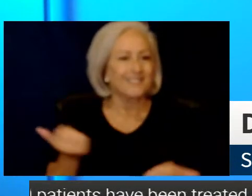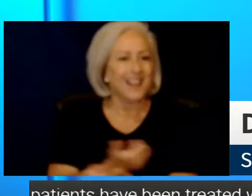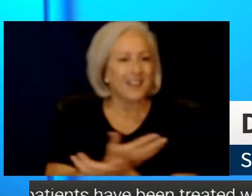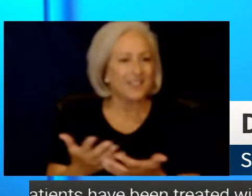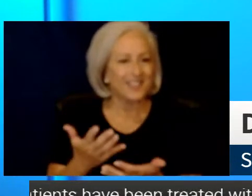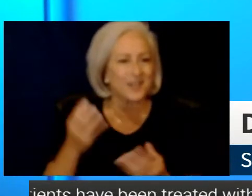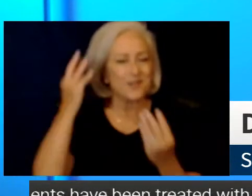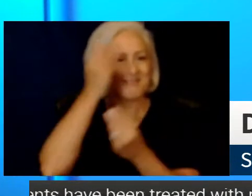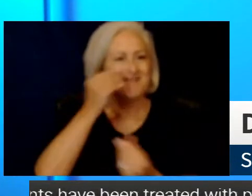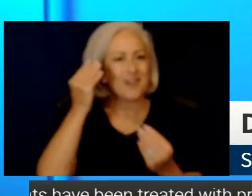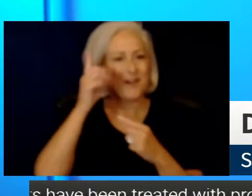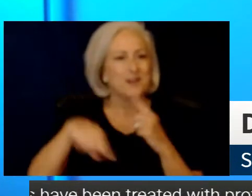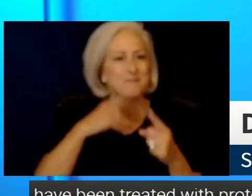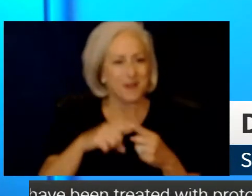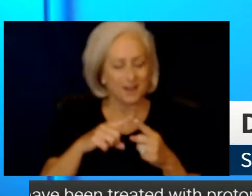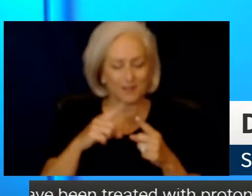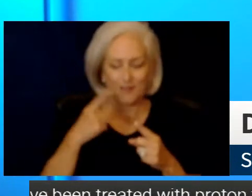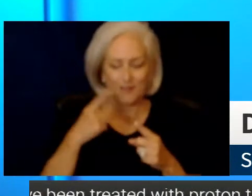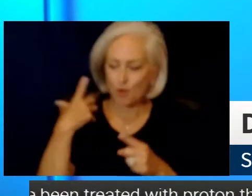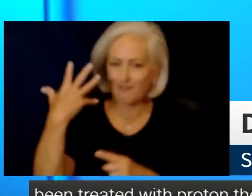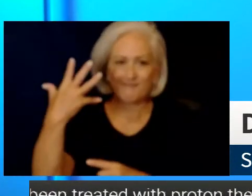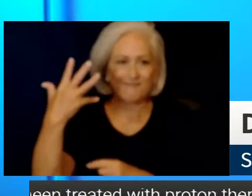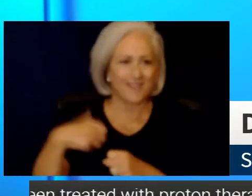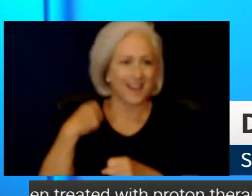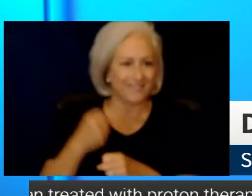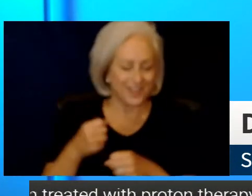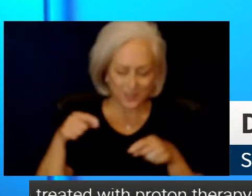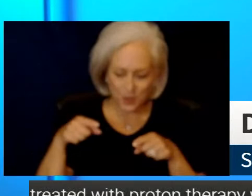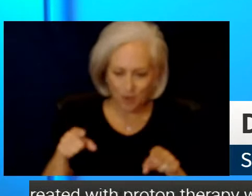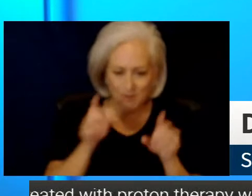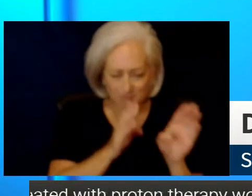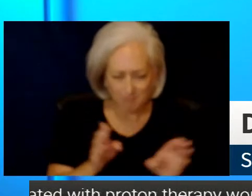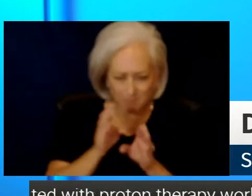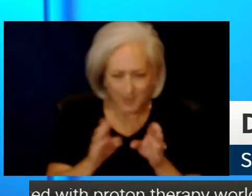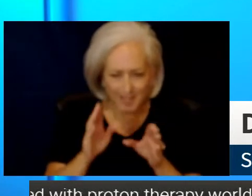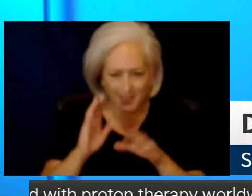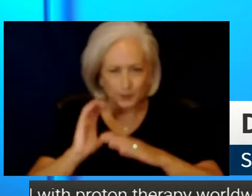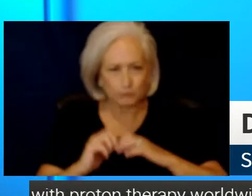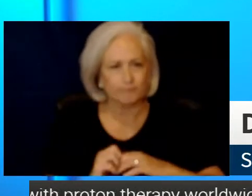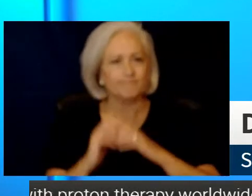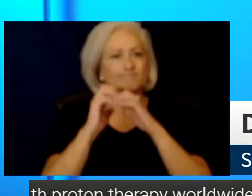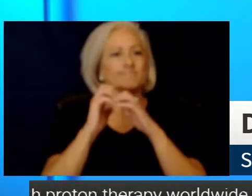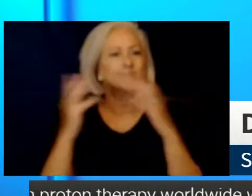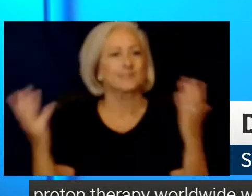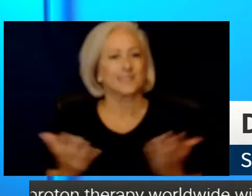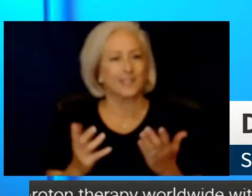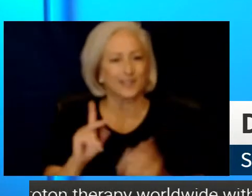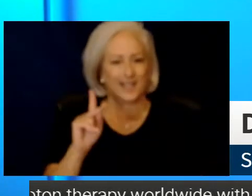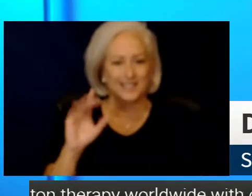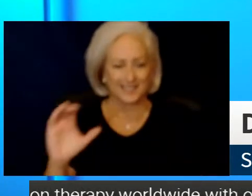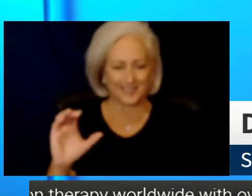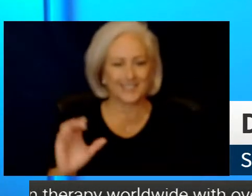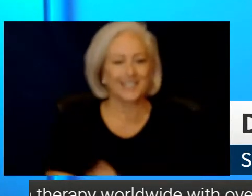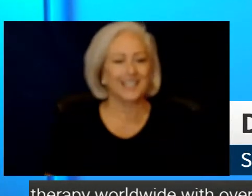therapy to the Kansas City market and to the patients that we serve. So for me, that